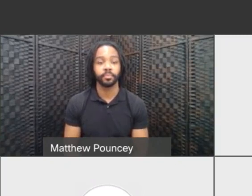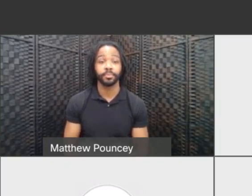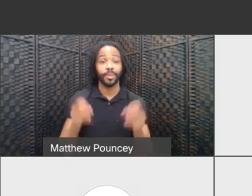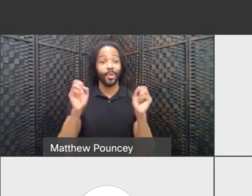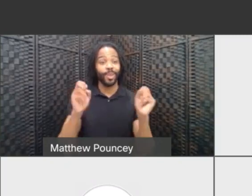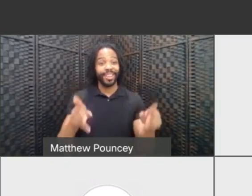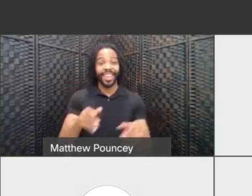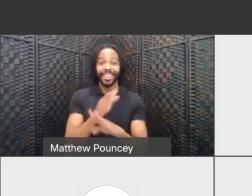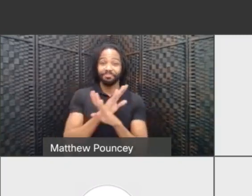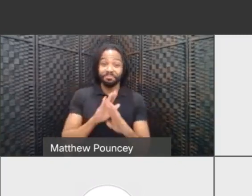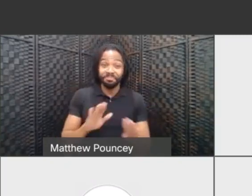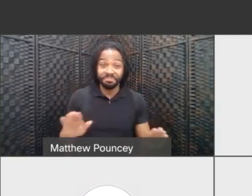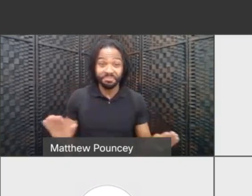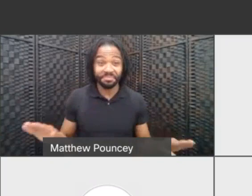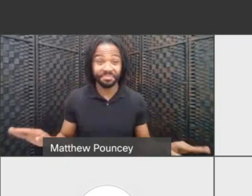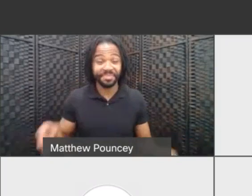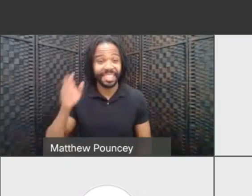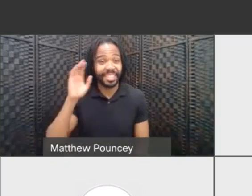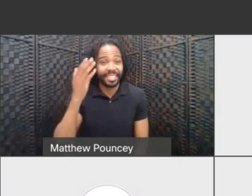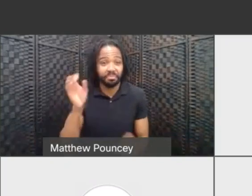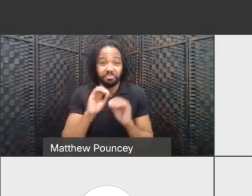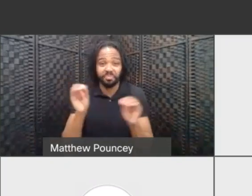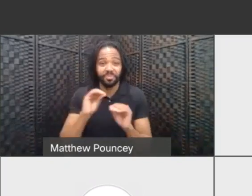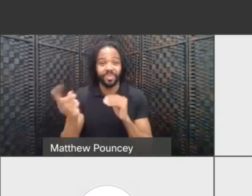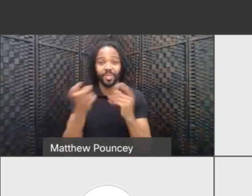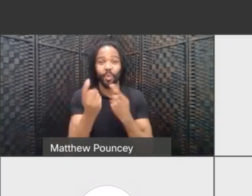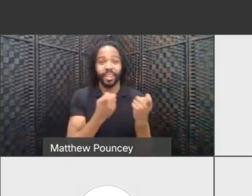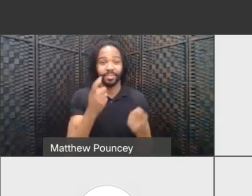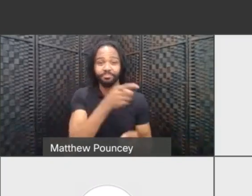Okay, it seems that we don't have any other questions from people.